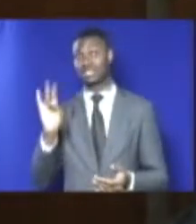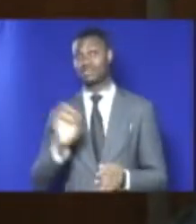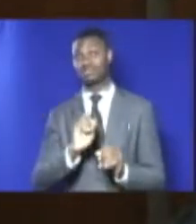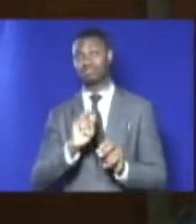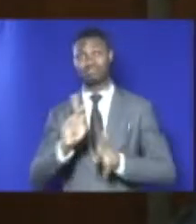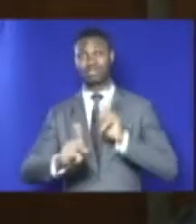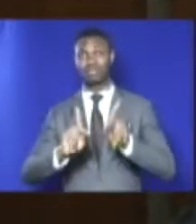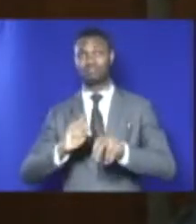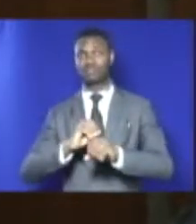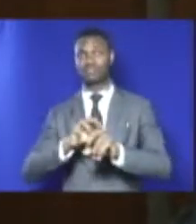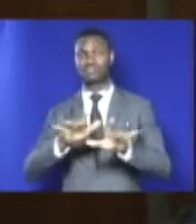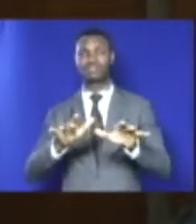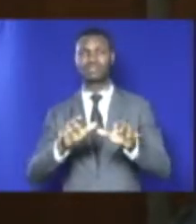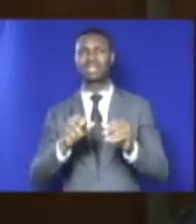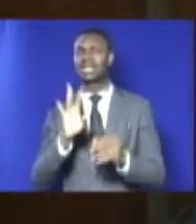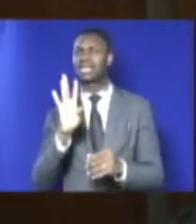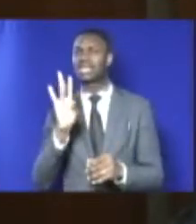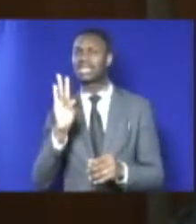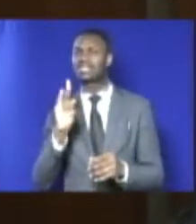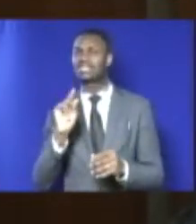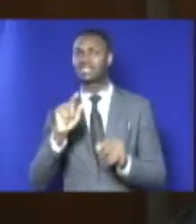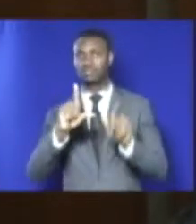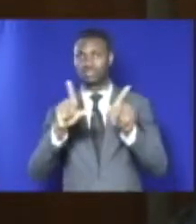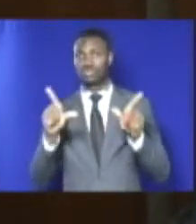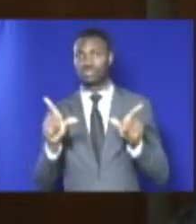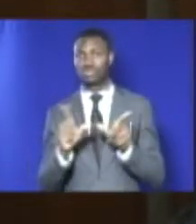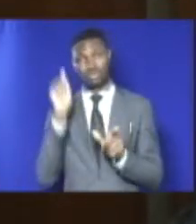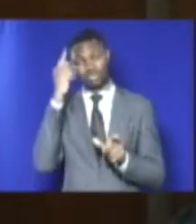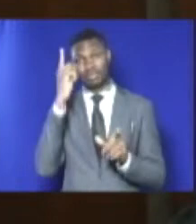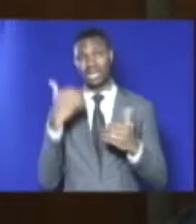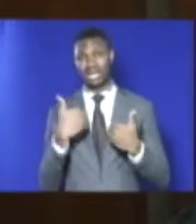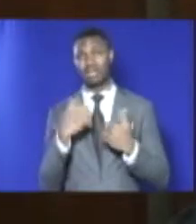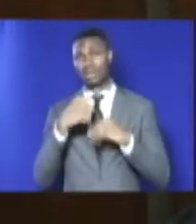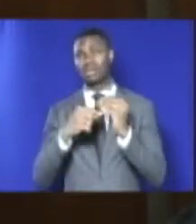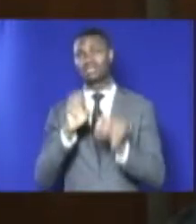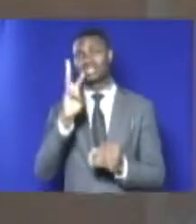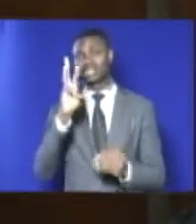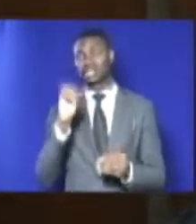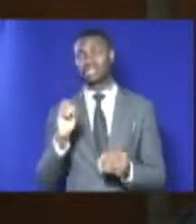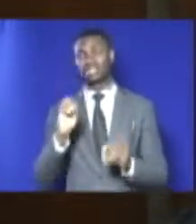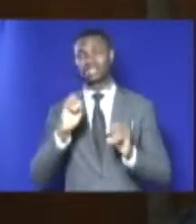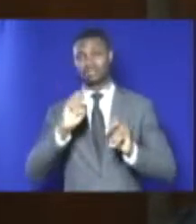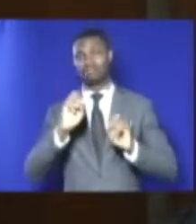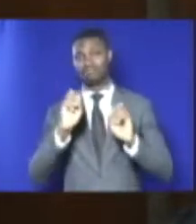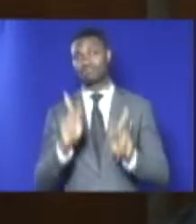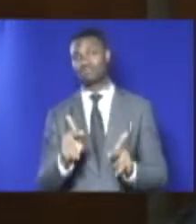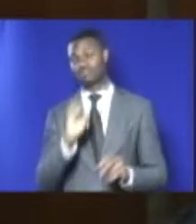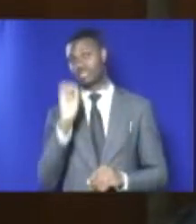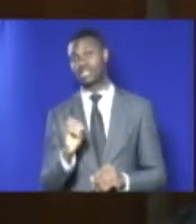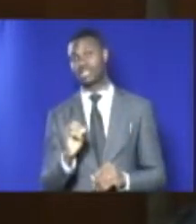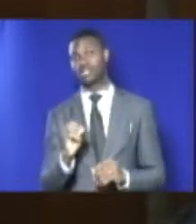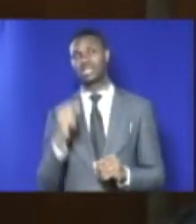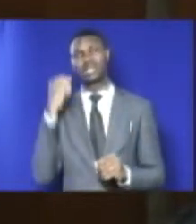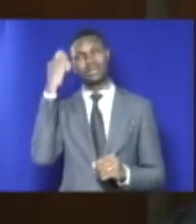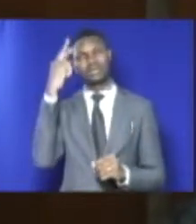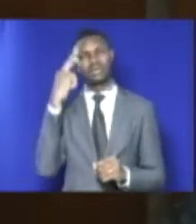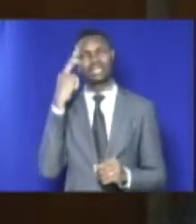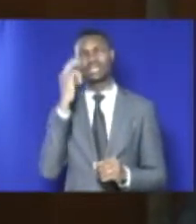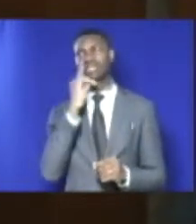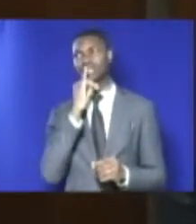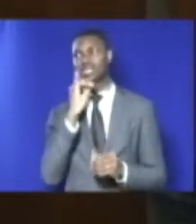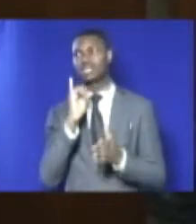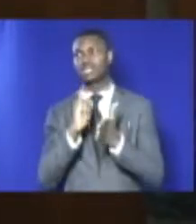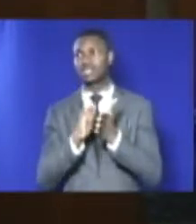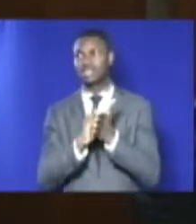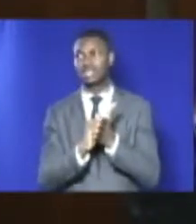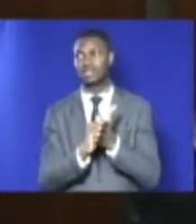Those 18 local governments account for 60% of those figures. And the reason for the precision lockdown is to